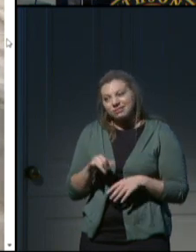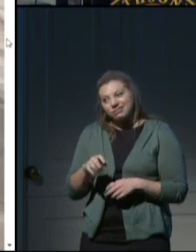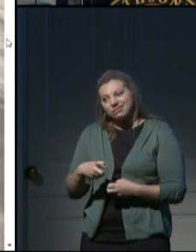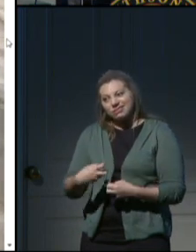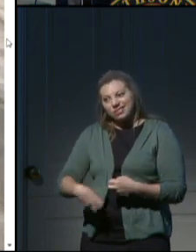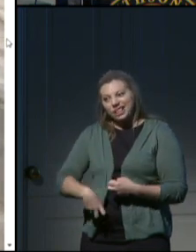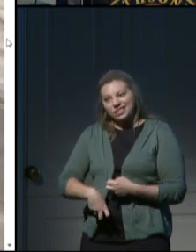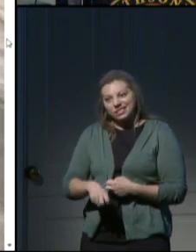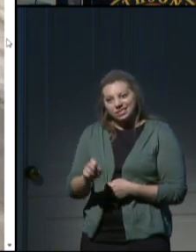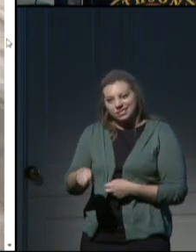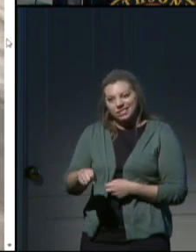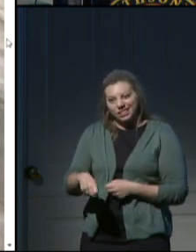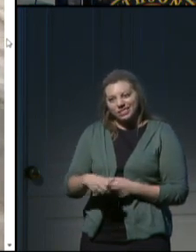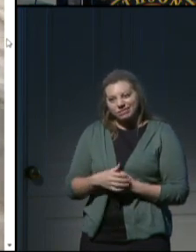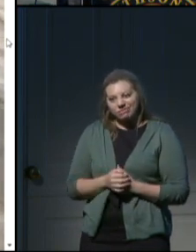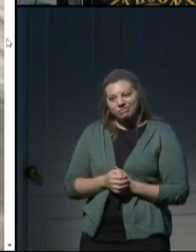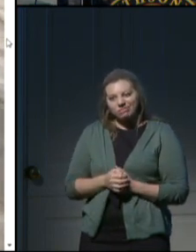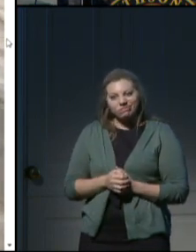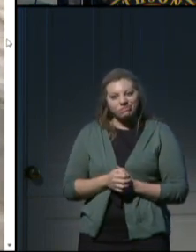that,